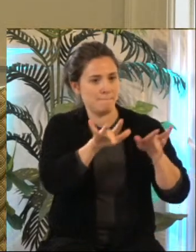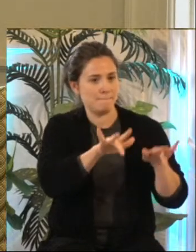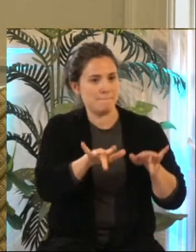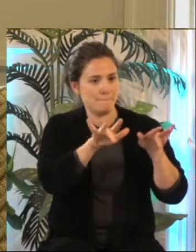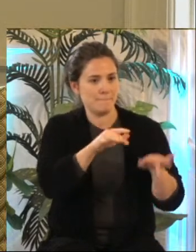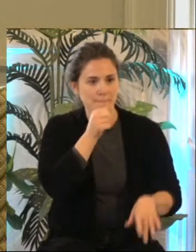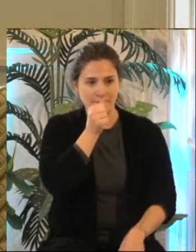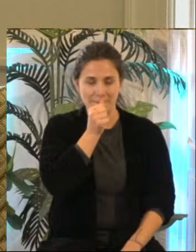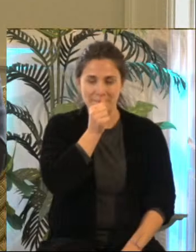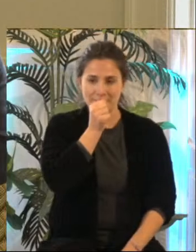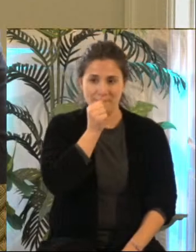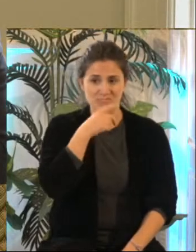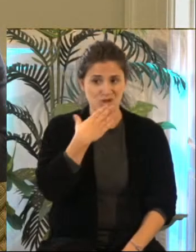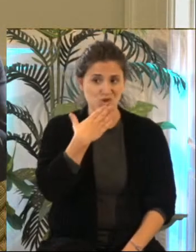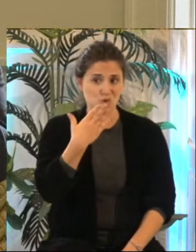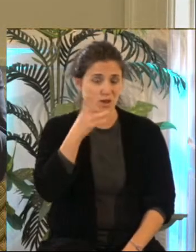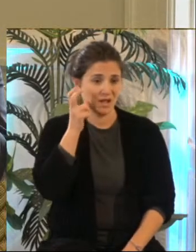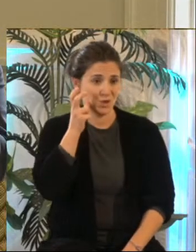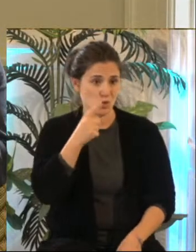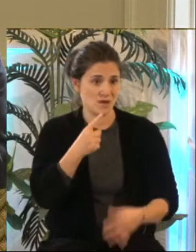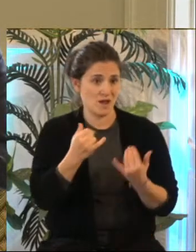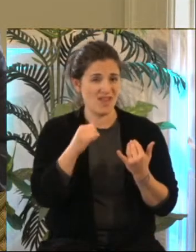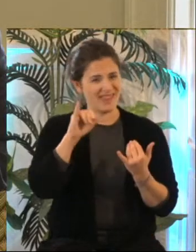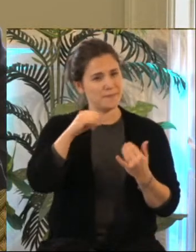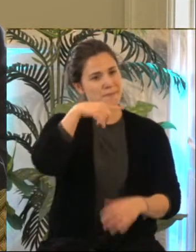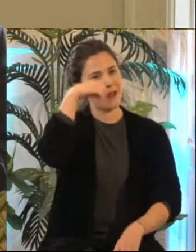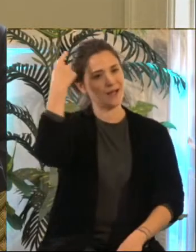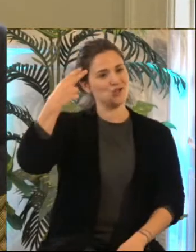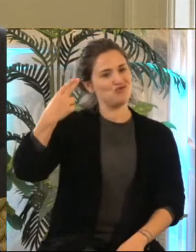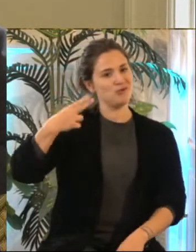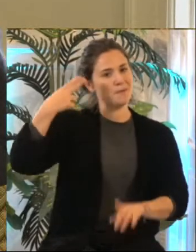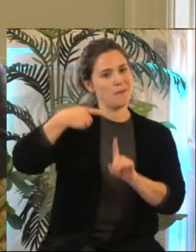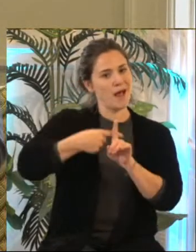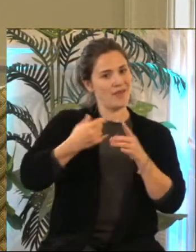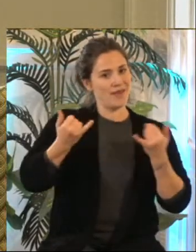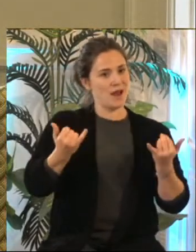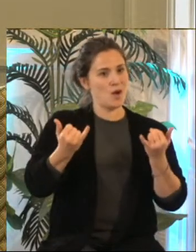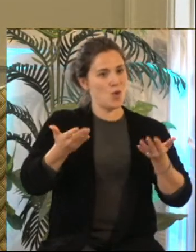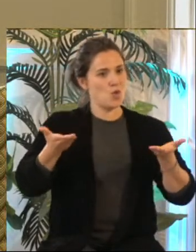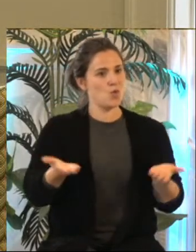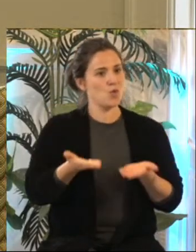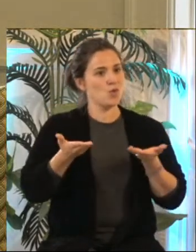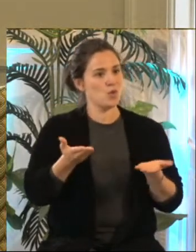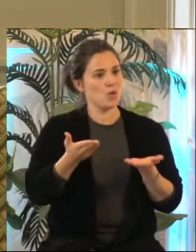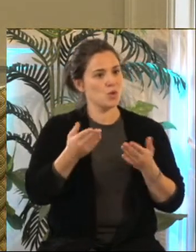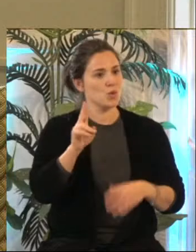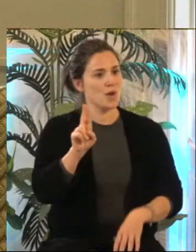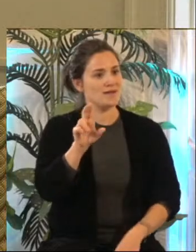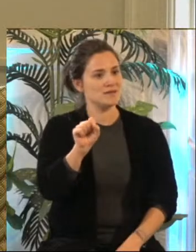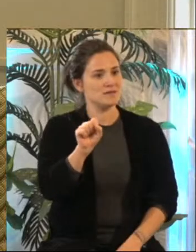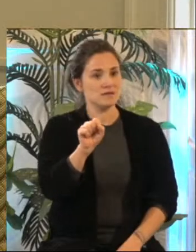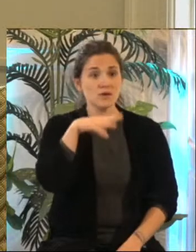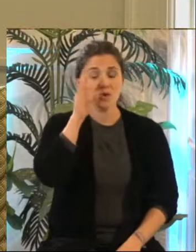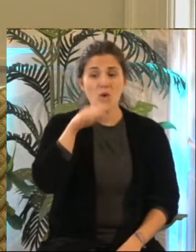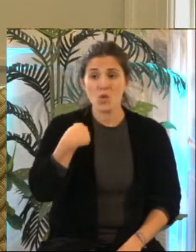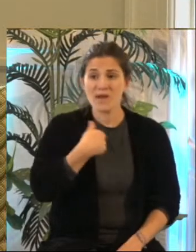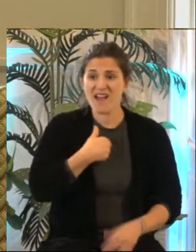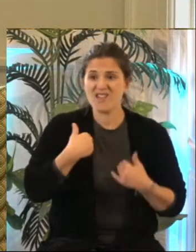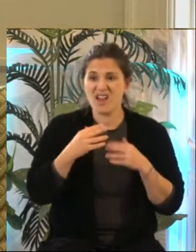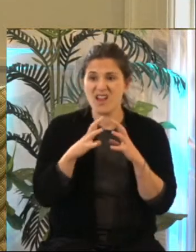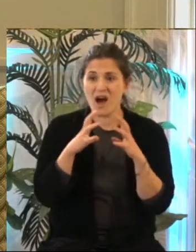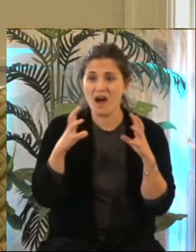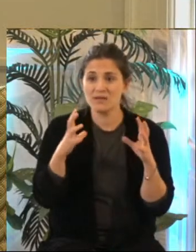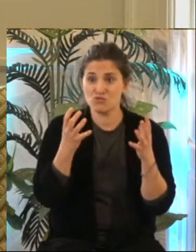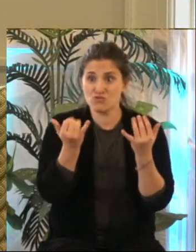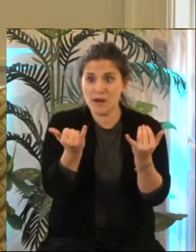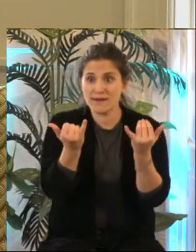to in these times. So it's Black History Month in the United States, and you know what? There's a lot that we could learn right